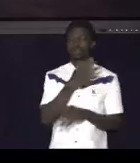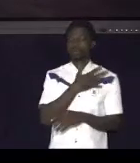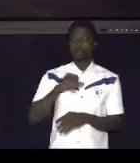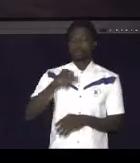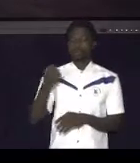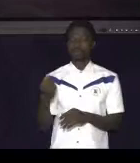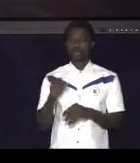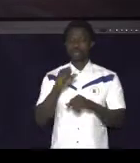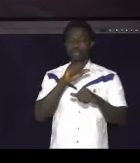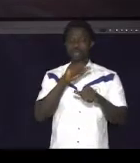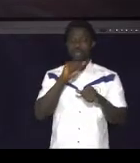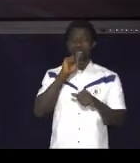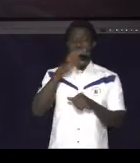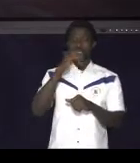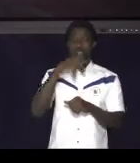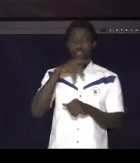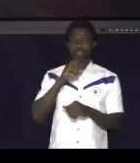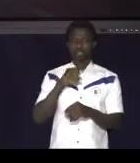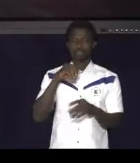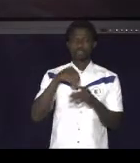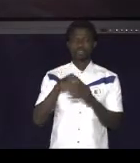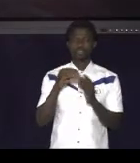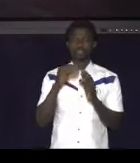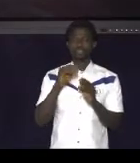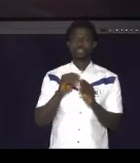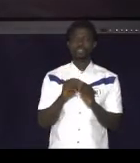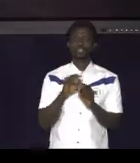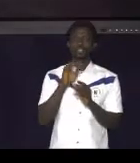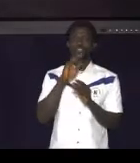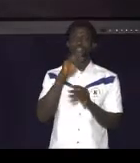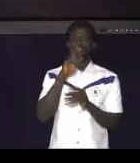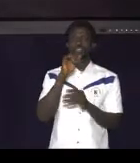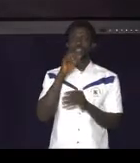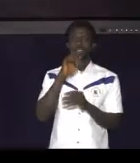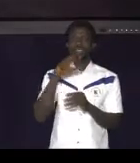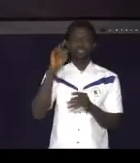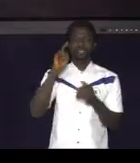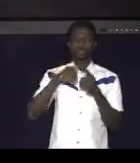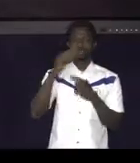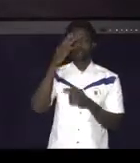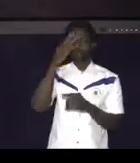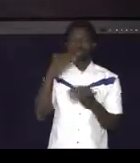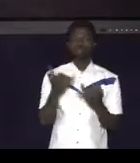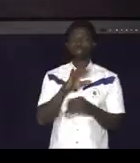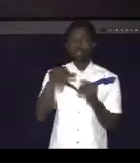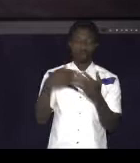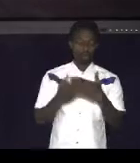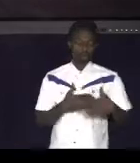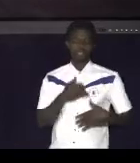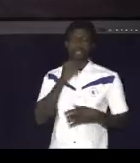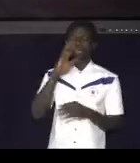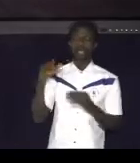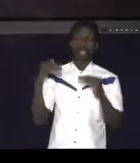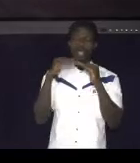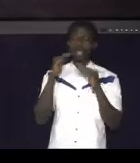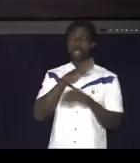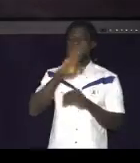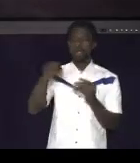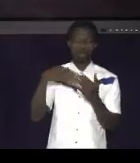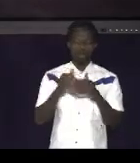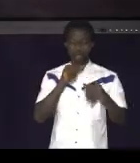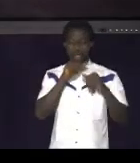in details to find out more about these properties. But for now, all the sides are equal, and all the angles